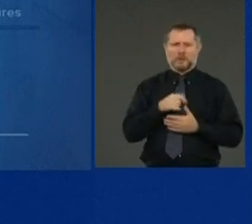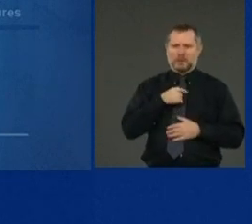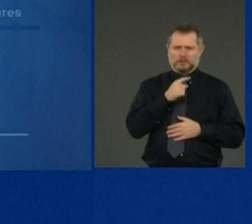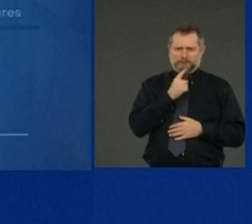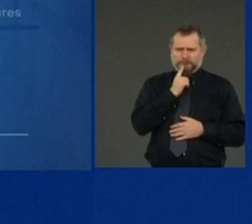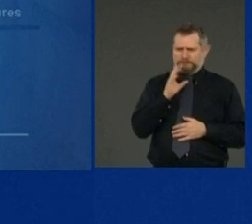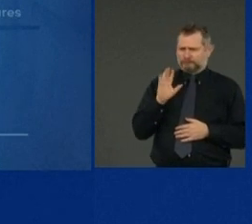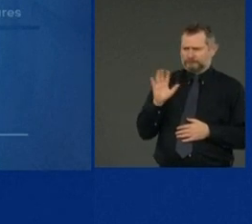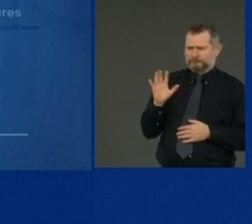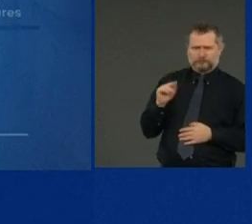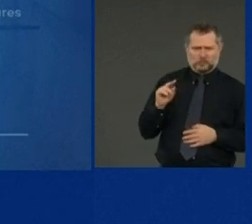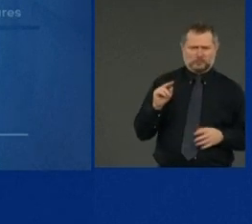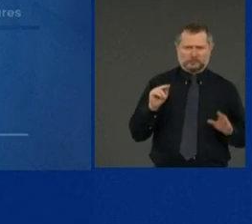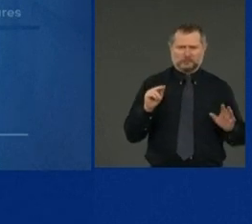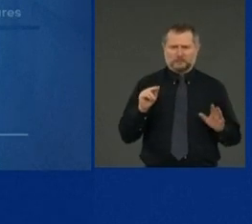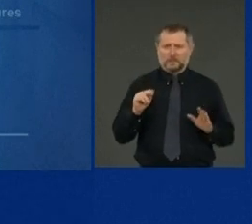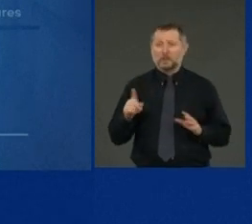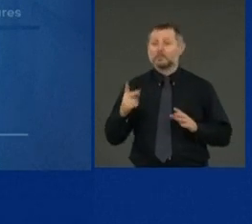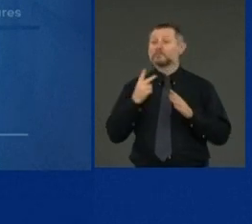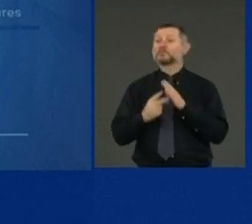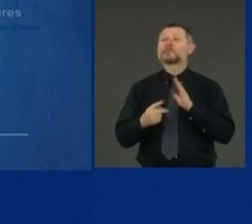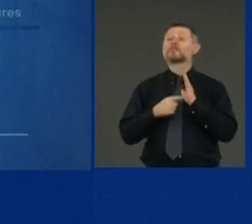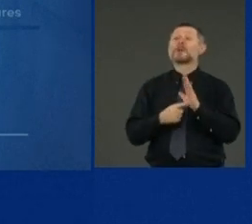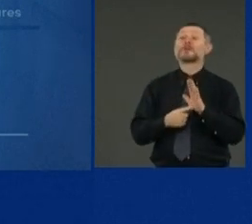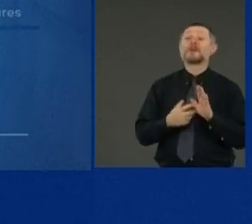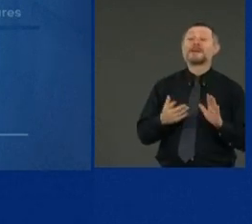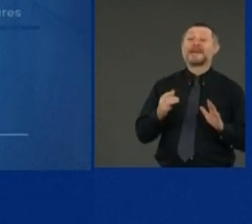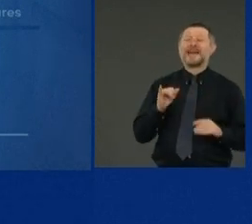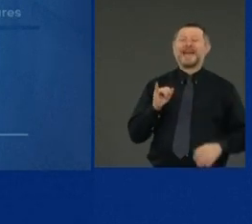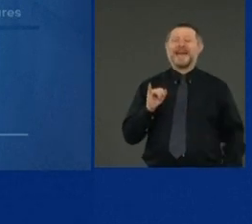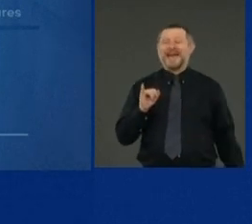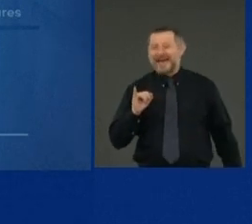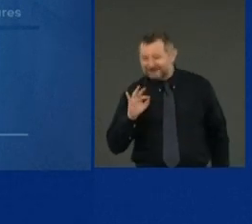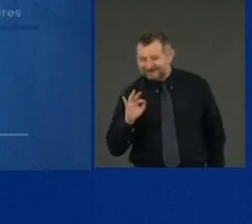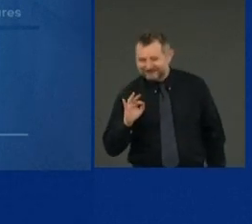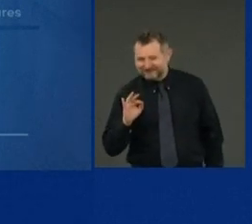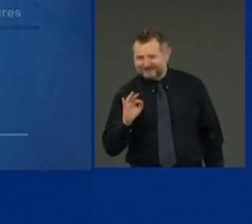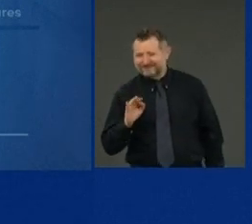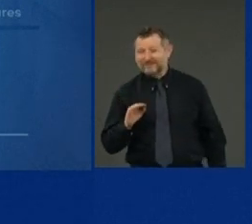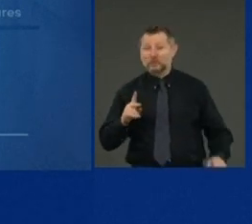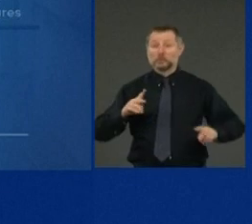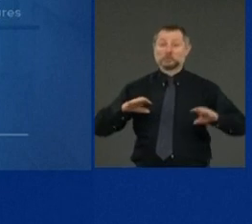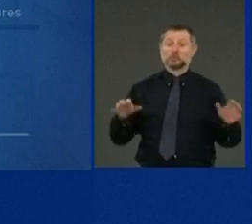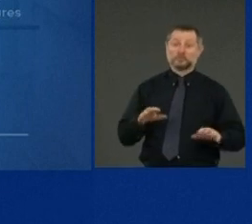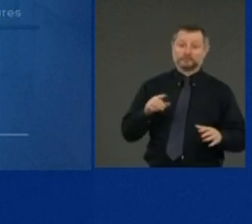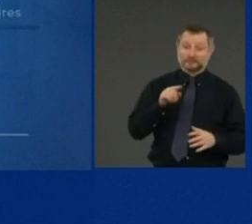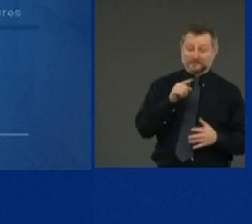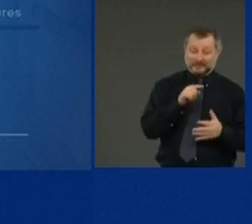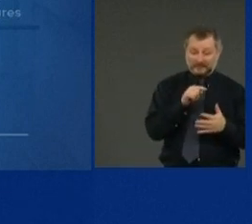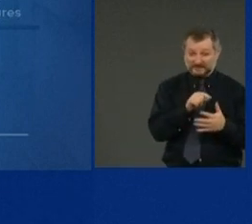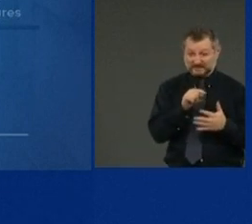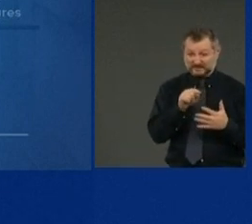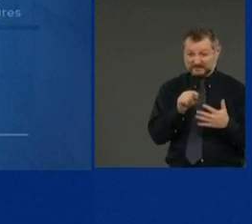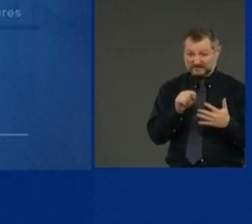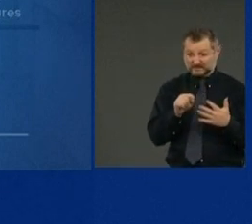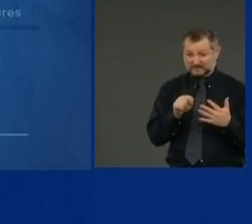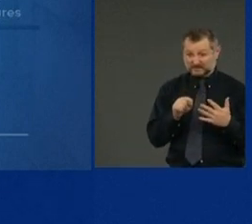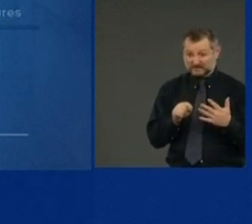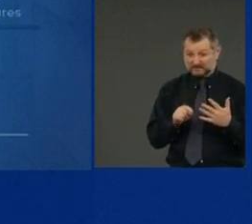The projection model said, if this is what you do, this is what will